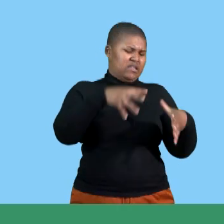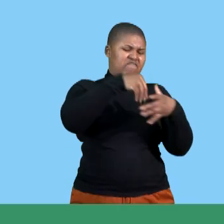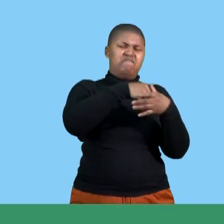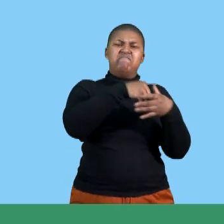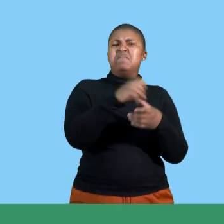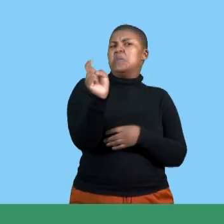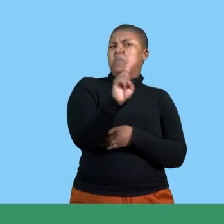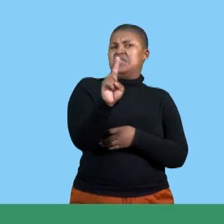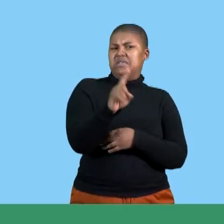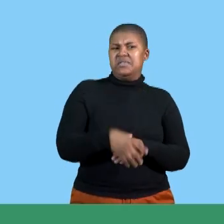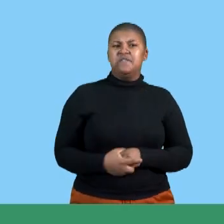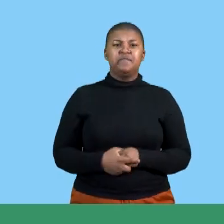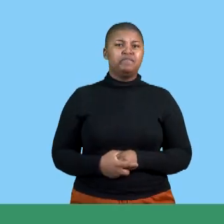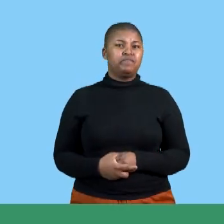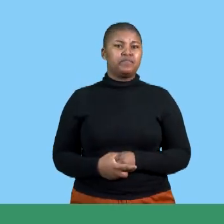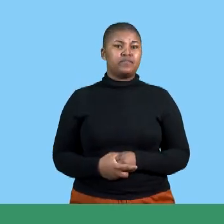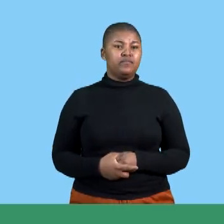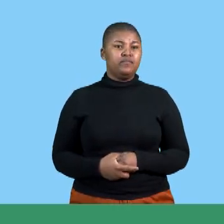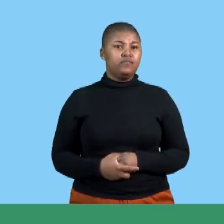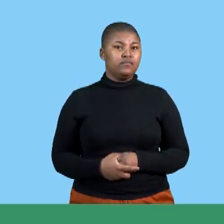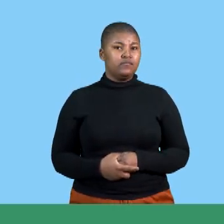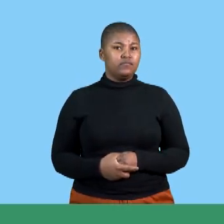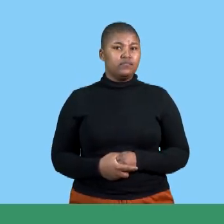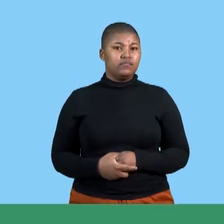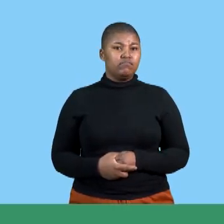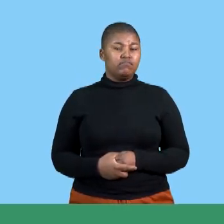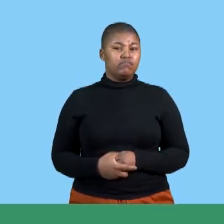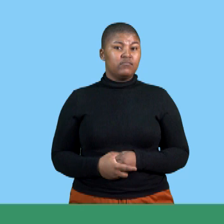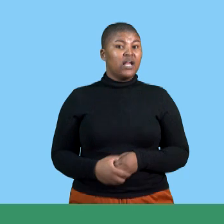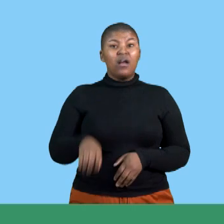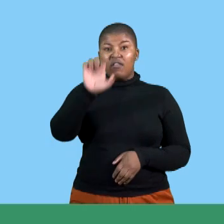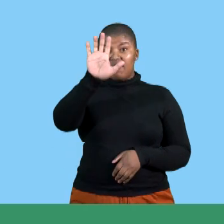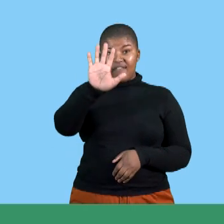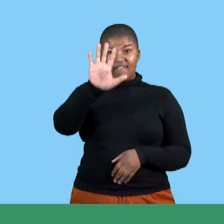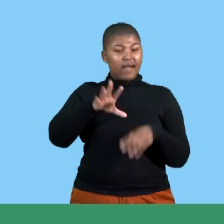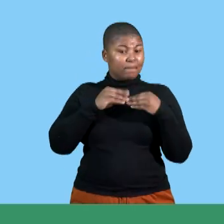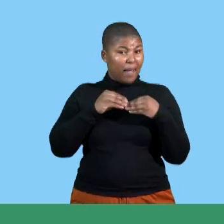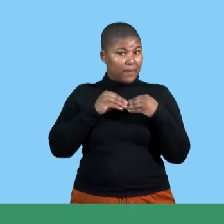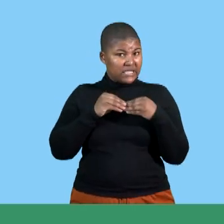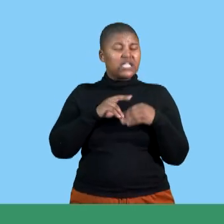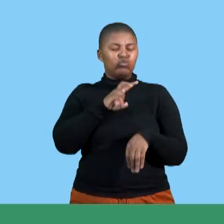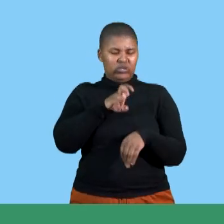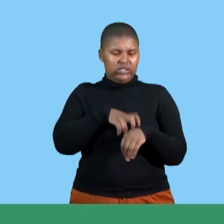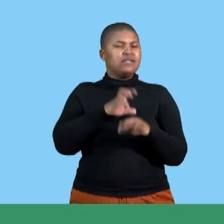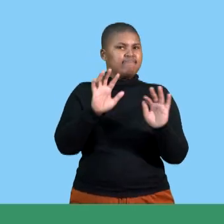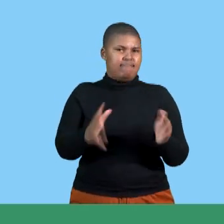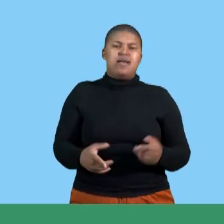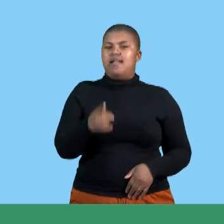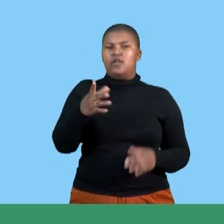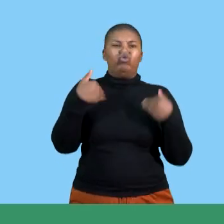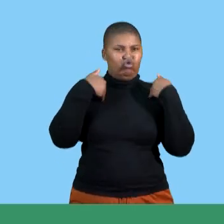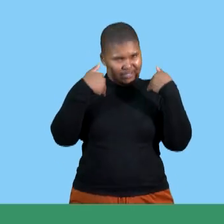that minimum of 5 members is required to start a cooperative. So when you want to